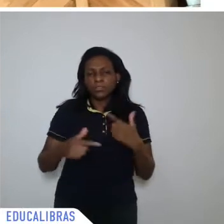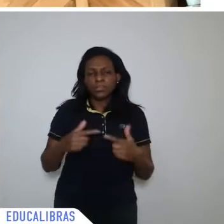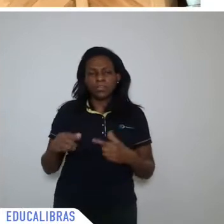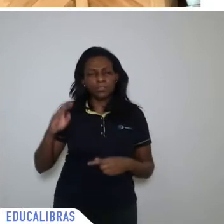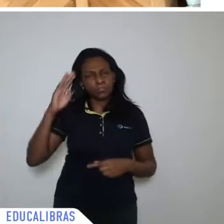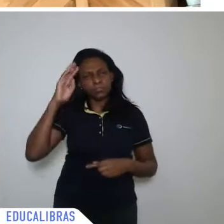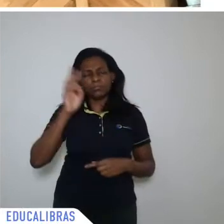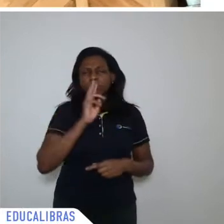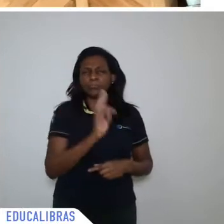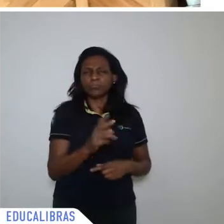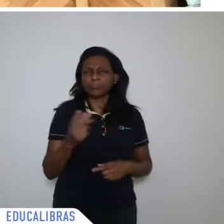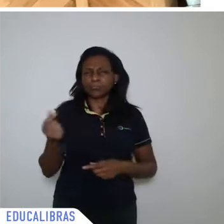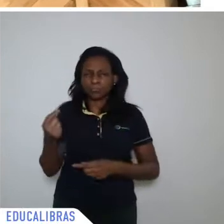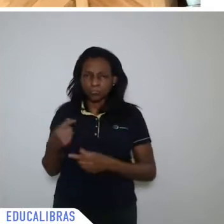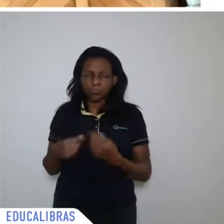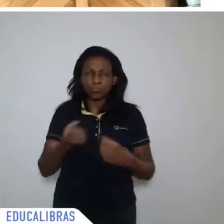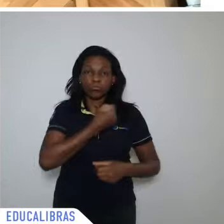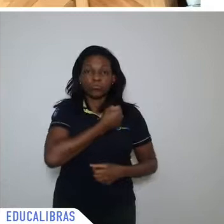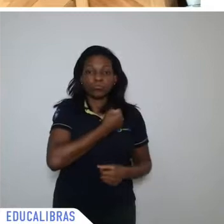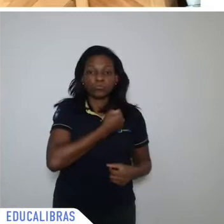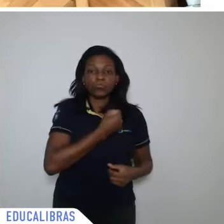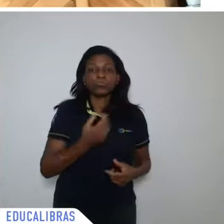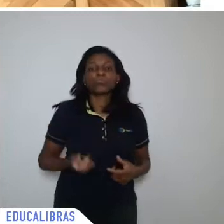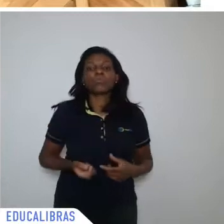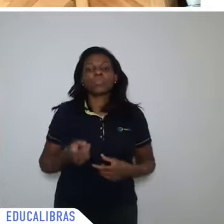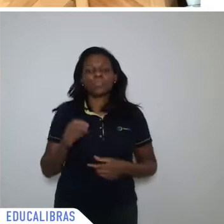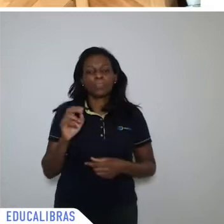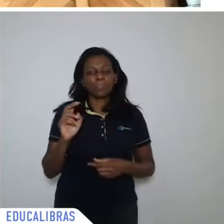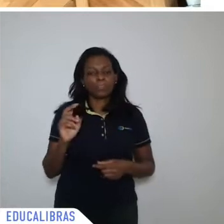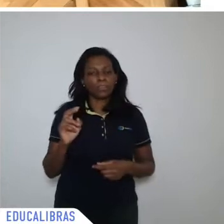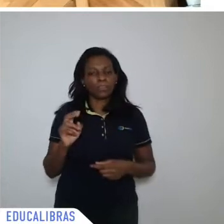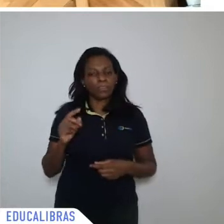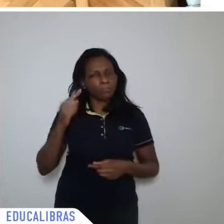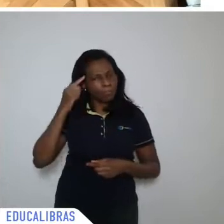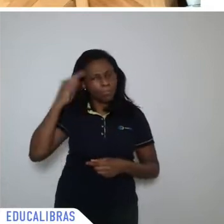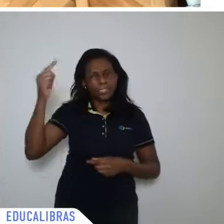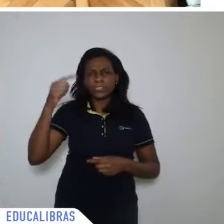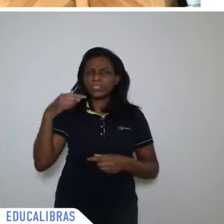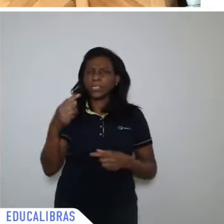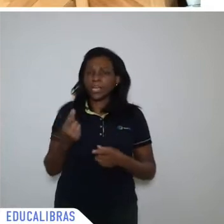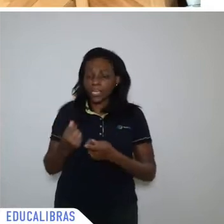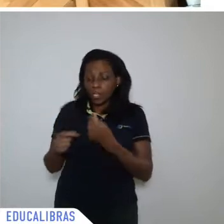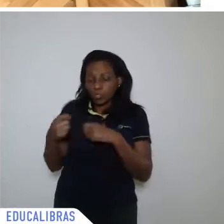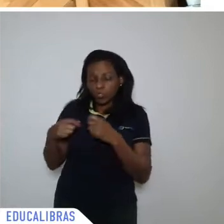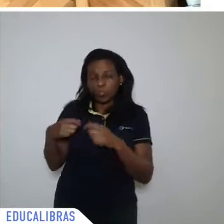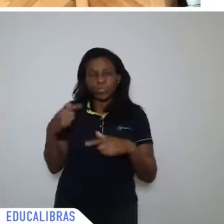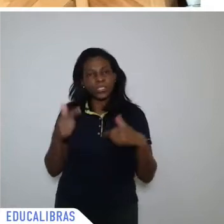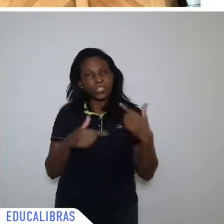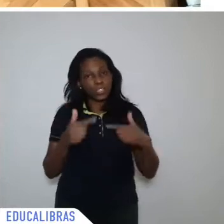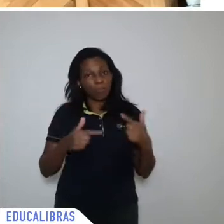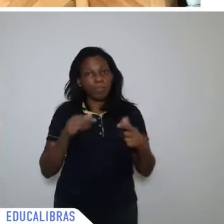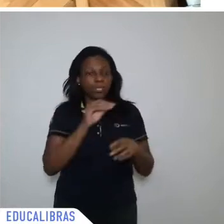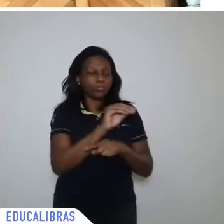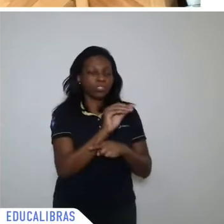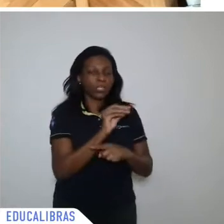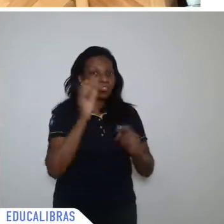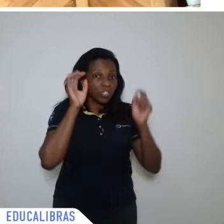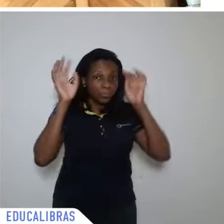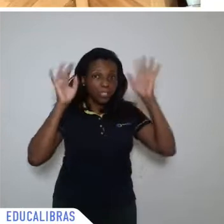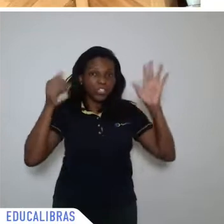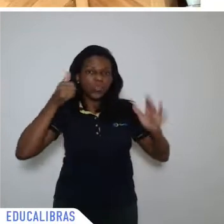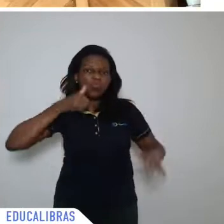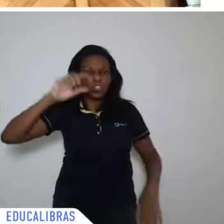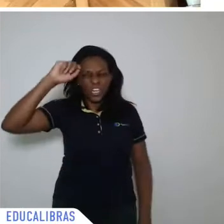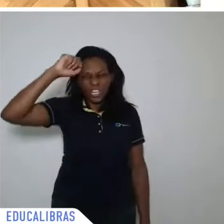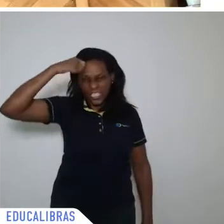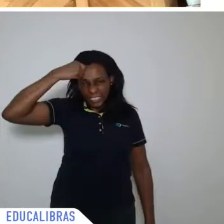impoverishment. Considering a response to the pandemics and numbers, we need to consider of the economy of care. We